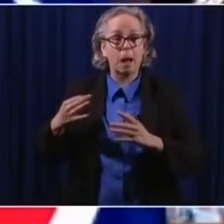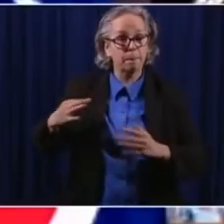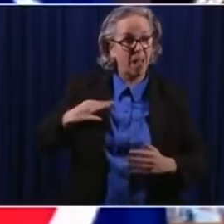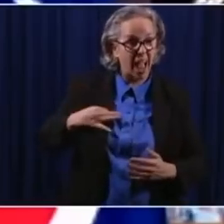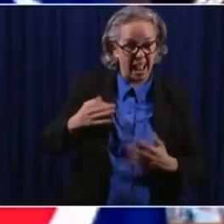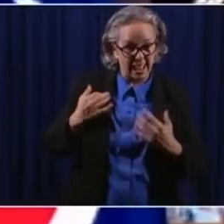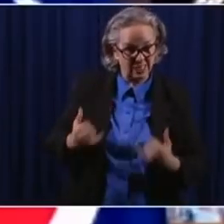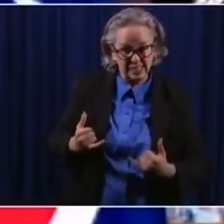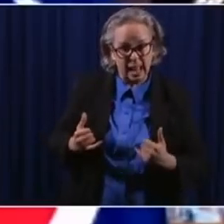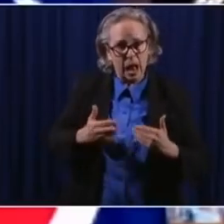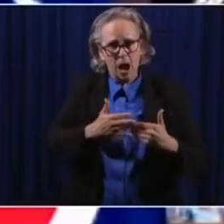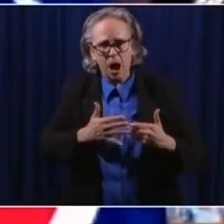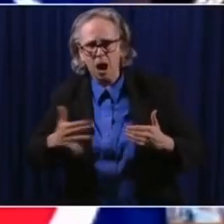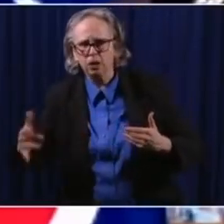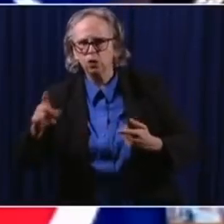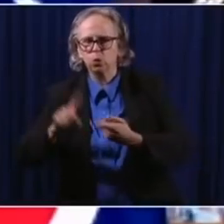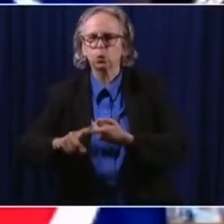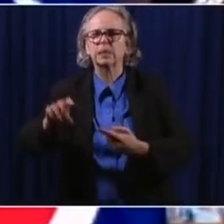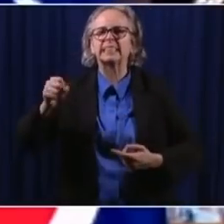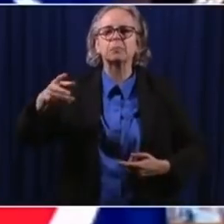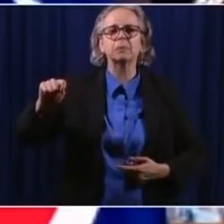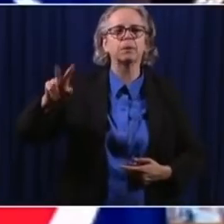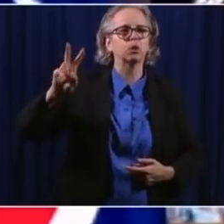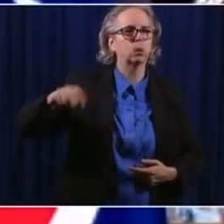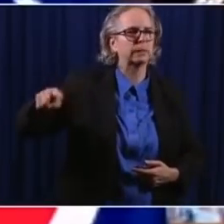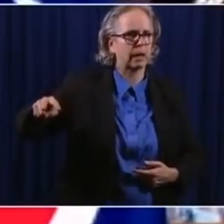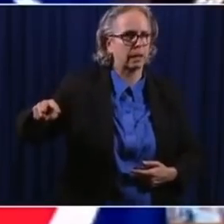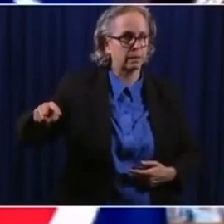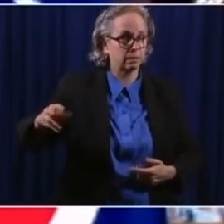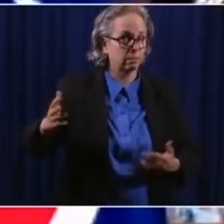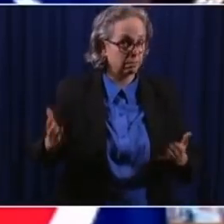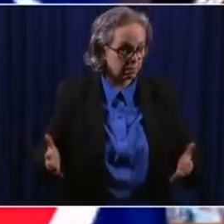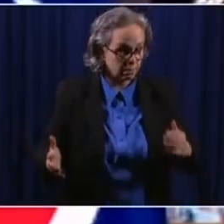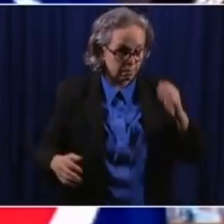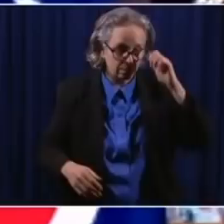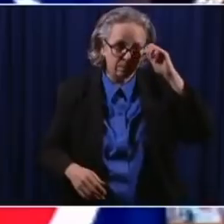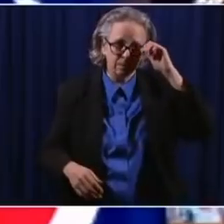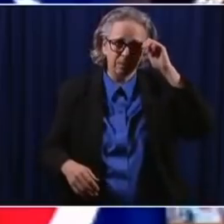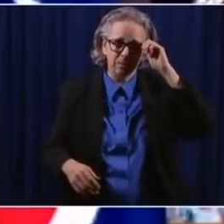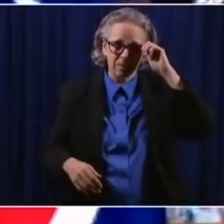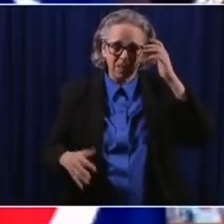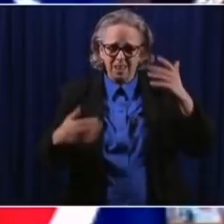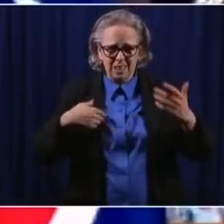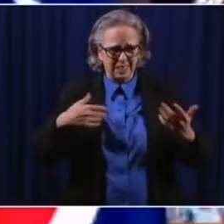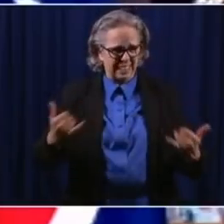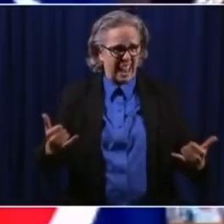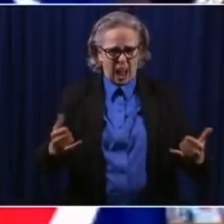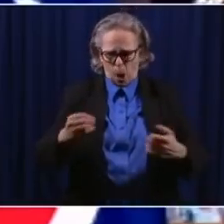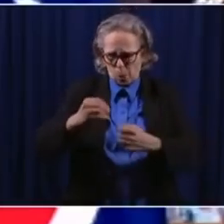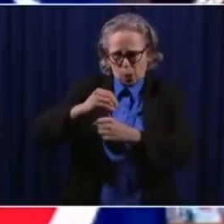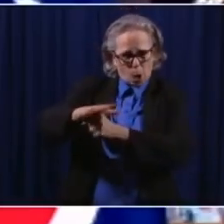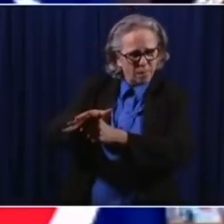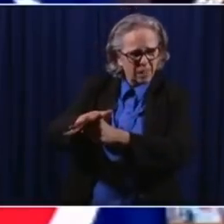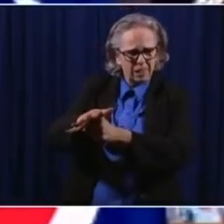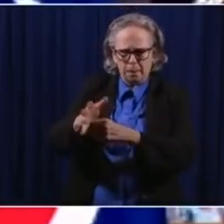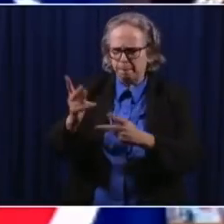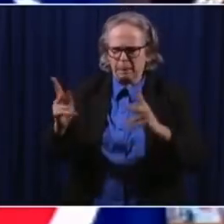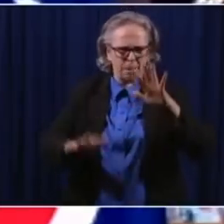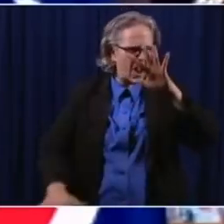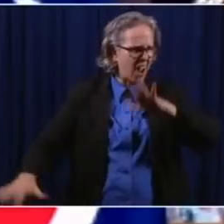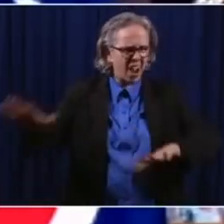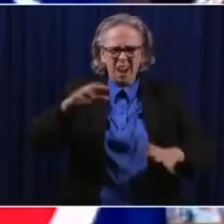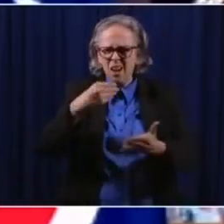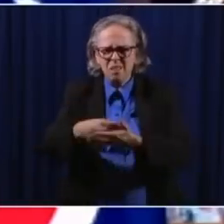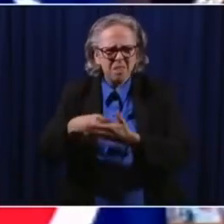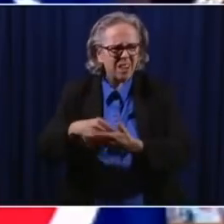22nd. So we know in a COVID world that a lot of people are rethinking work, they're rethinking education. Maybe they want some real